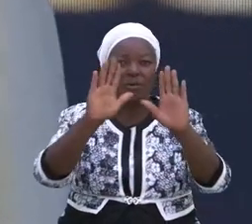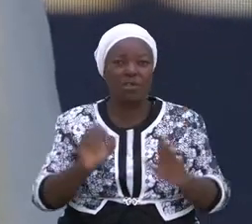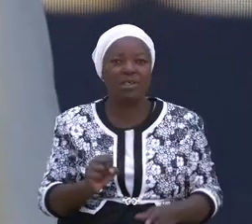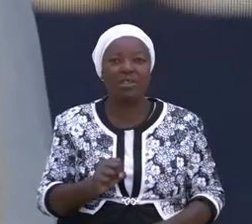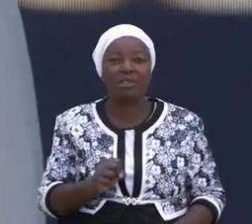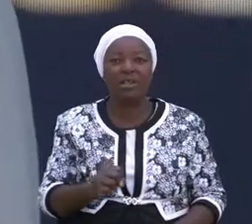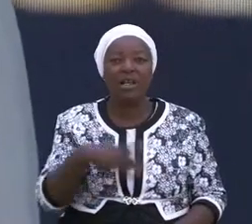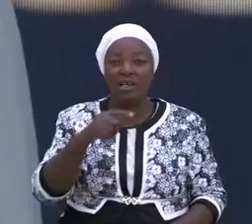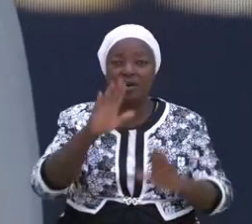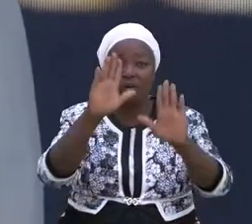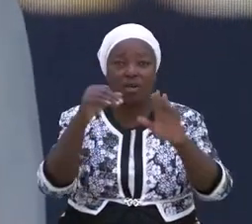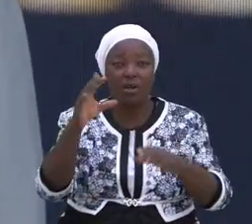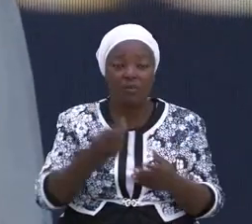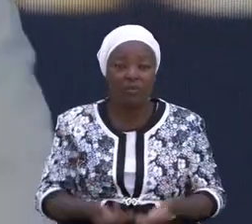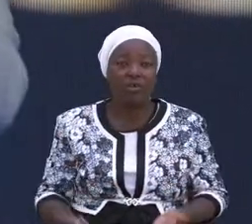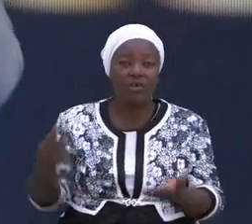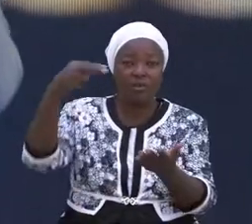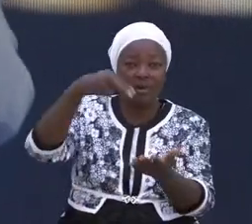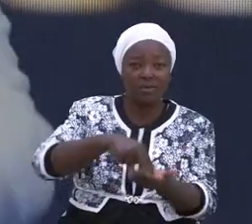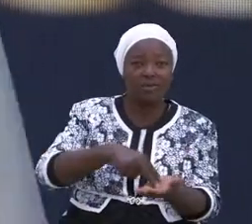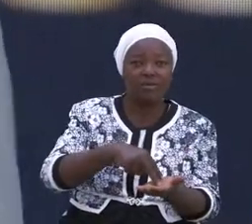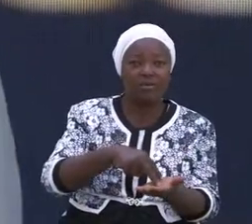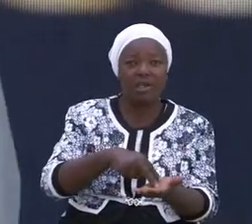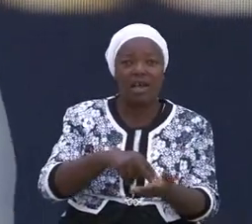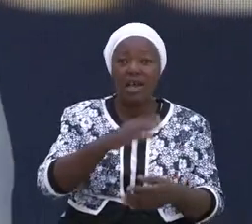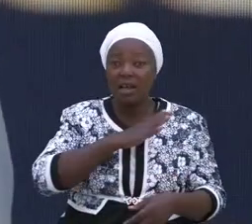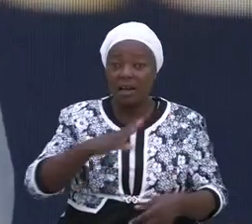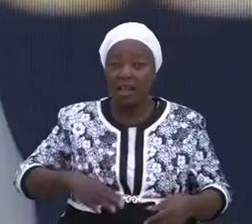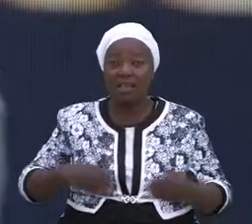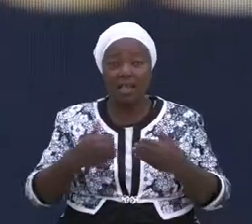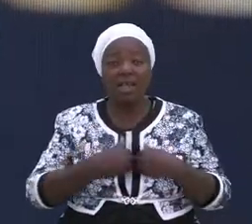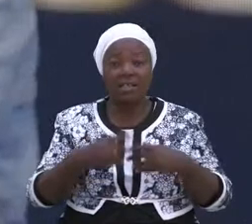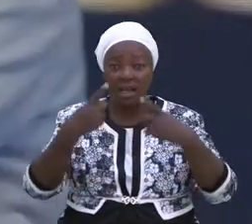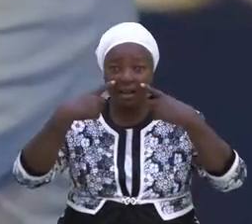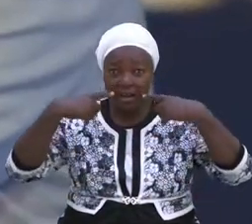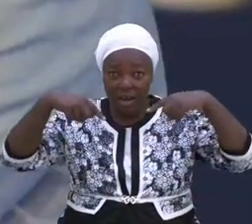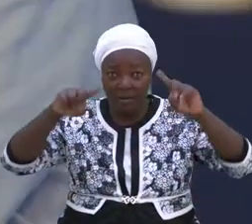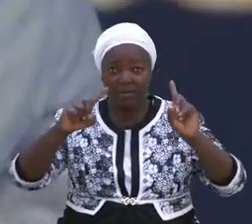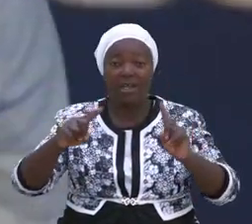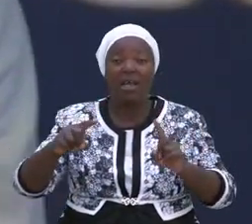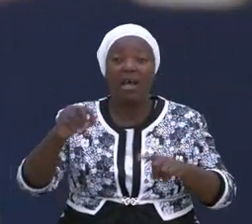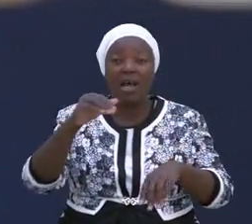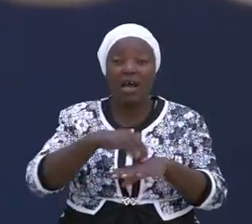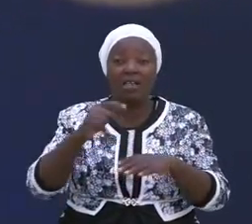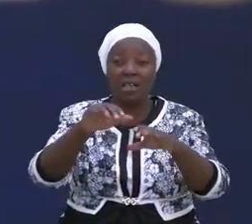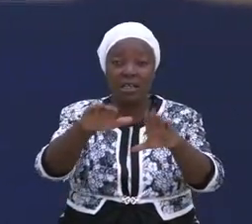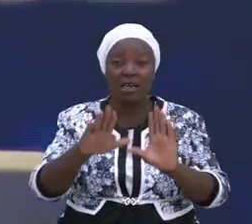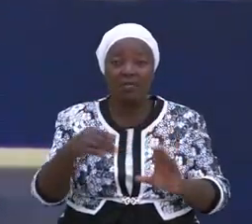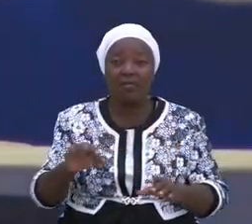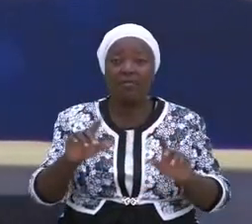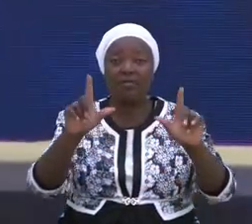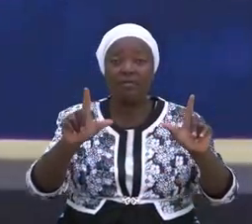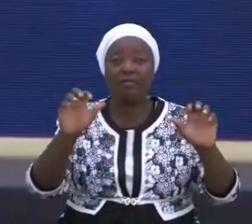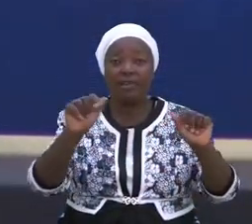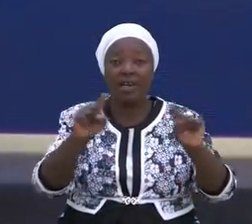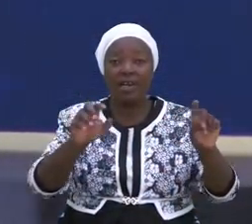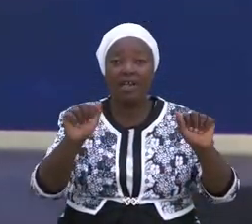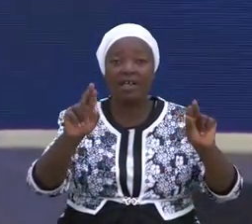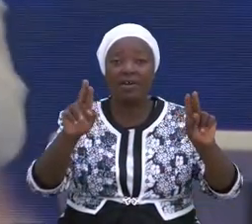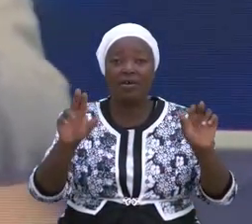the resurrection. Christ had announced at the grave of Lazarus, I am